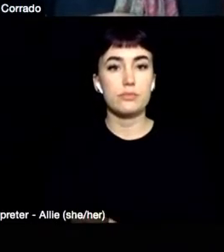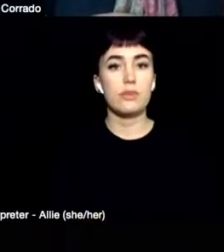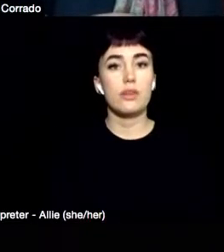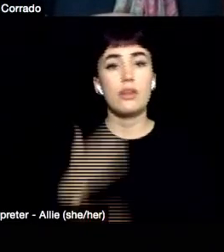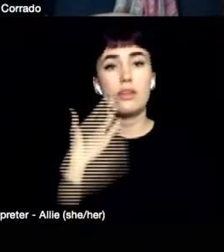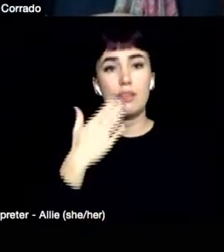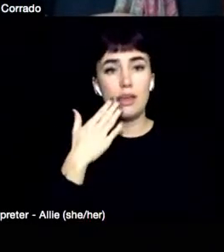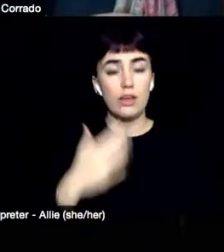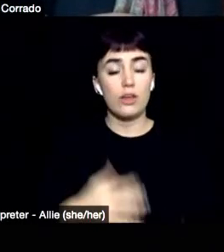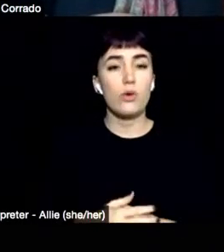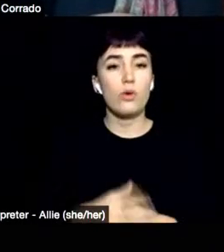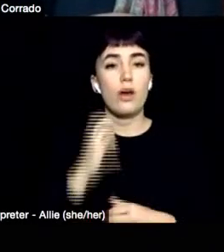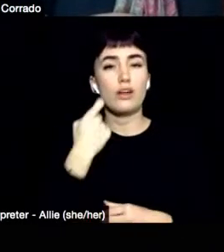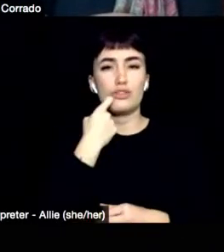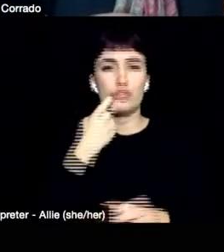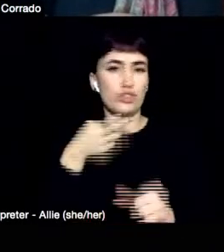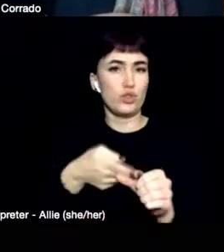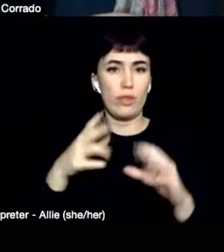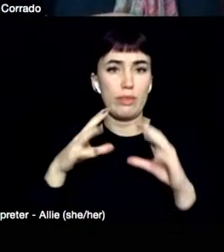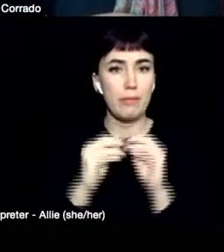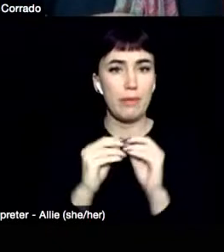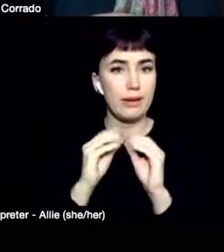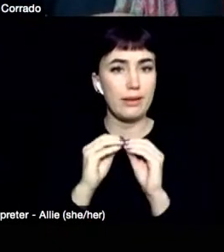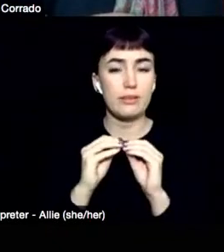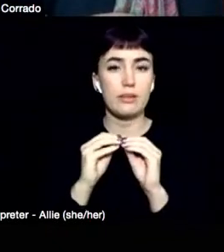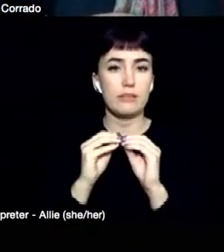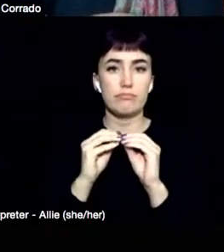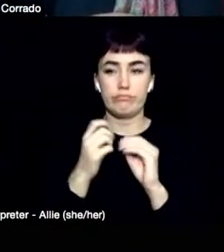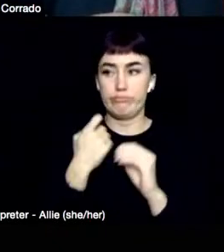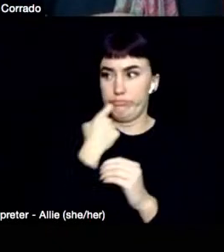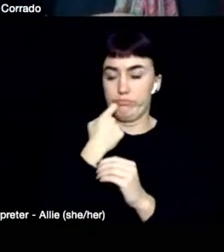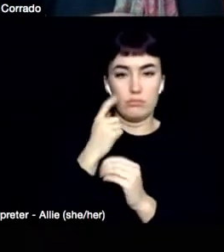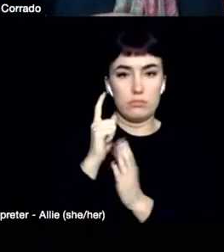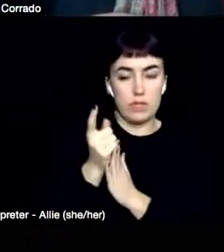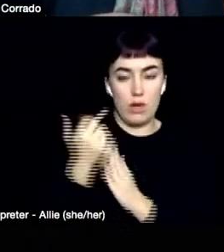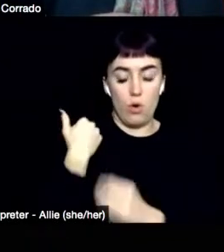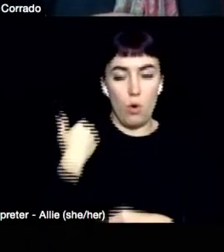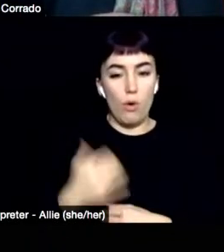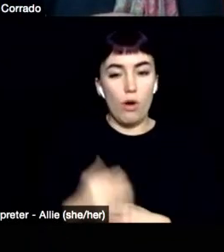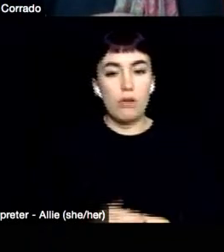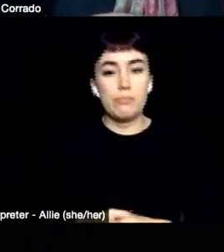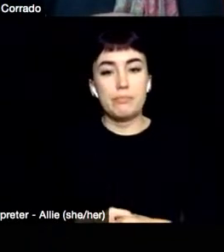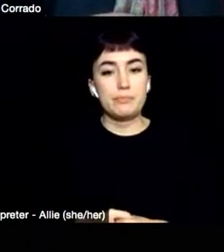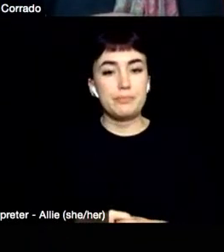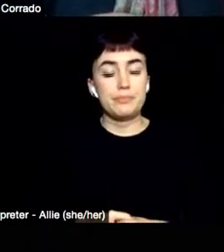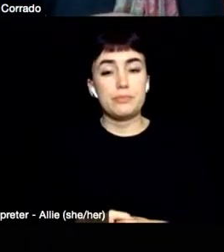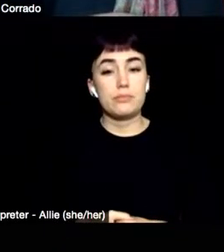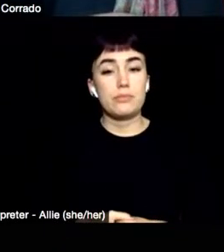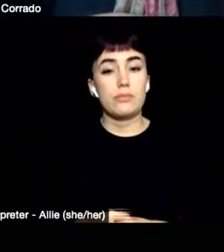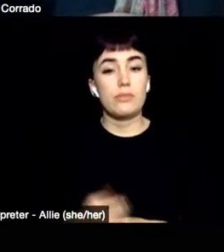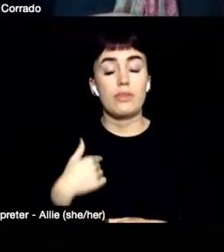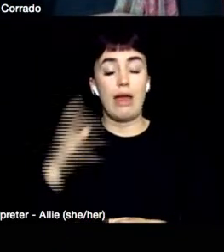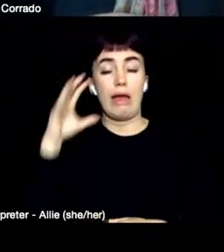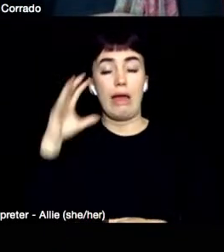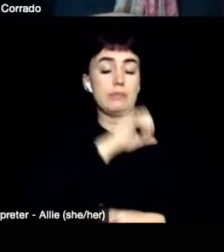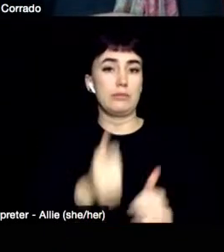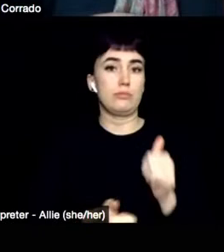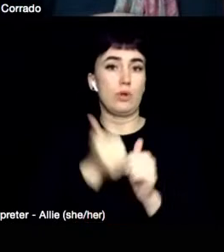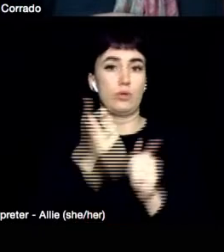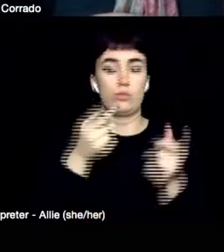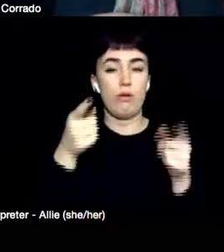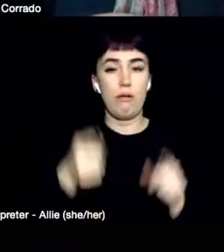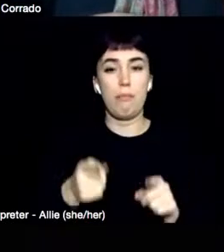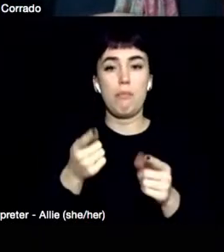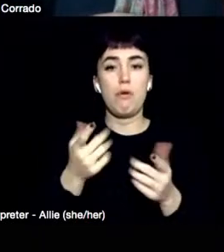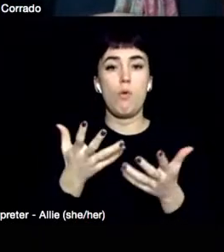I just joined the meeting just a second ago. So I missed most of it, but I just wanted